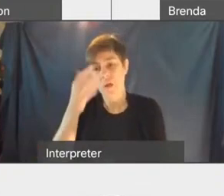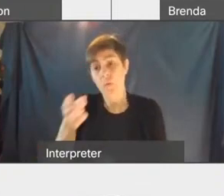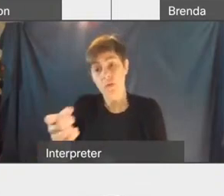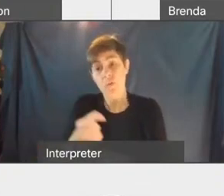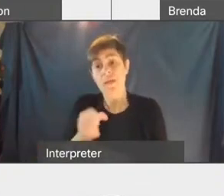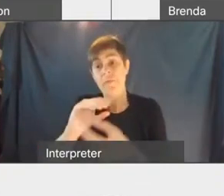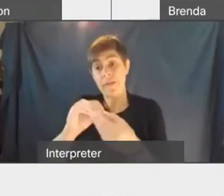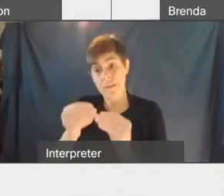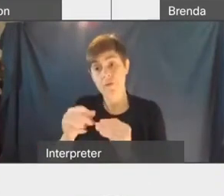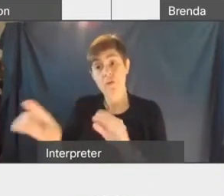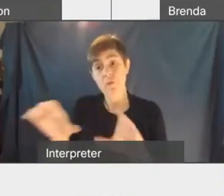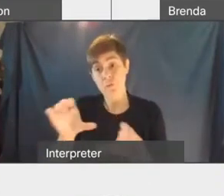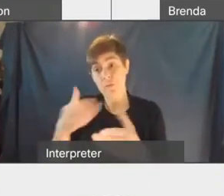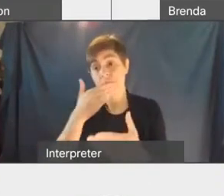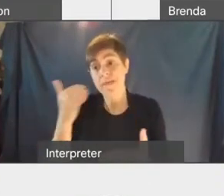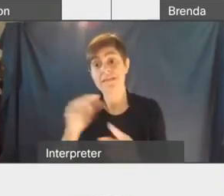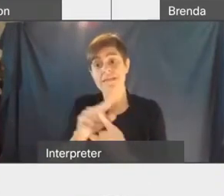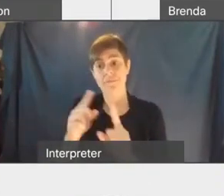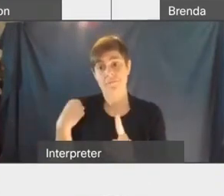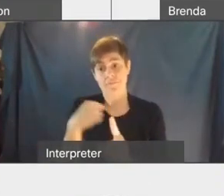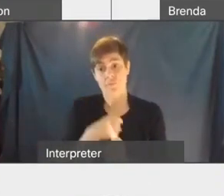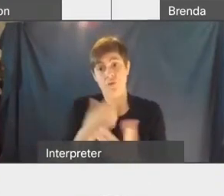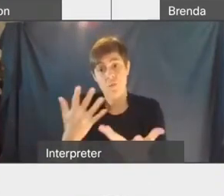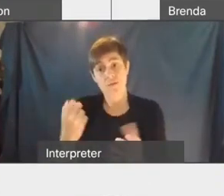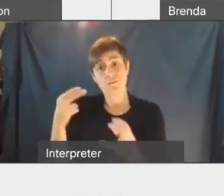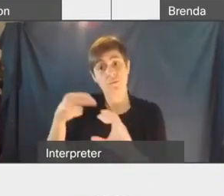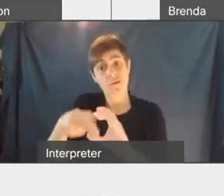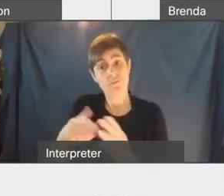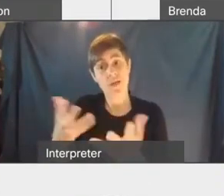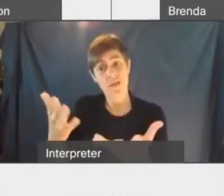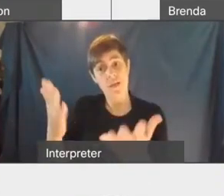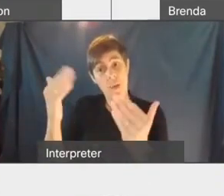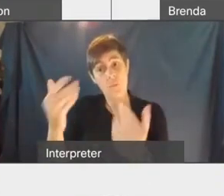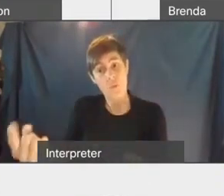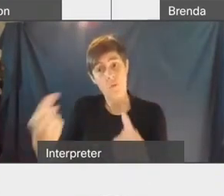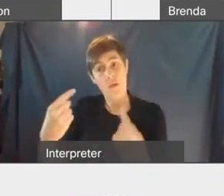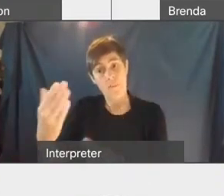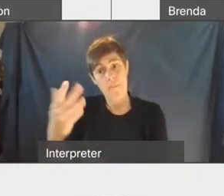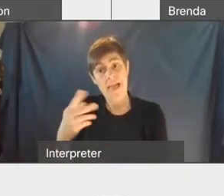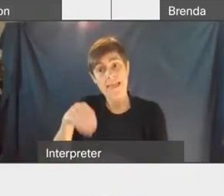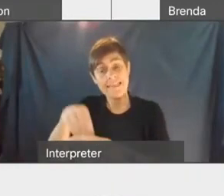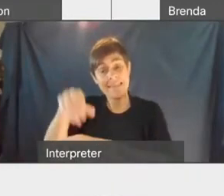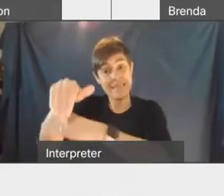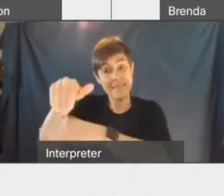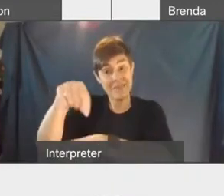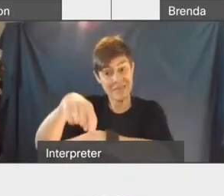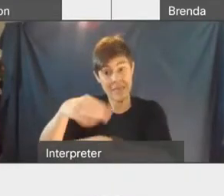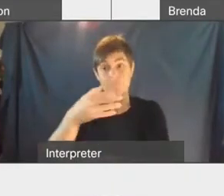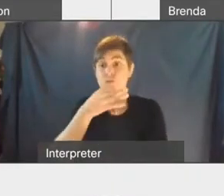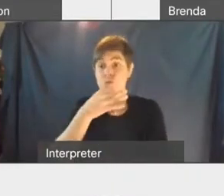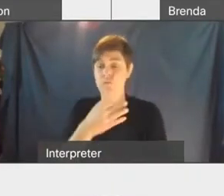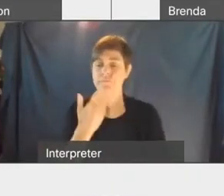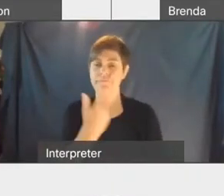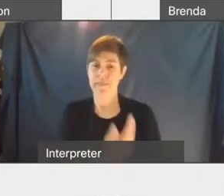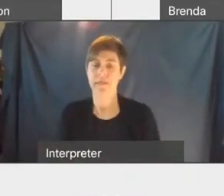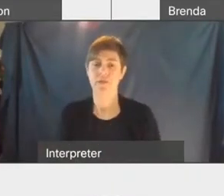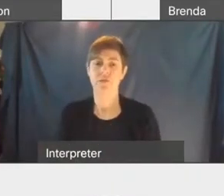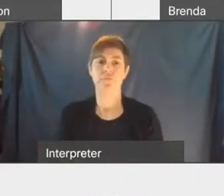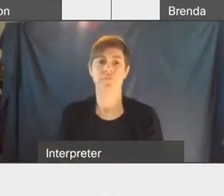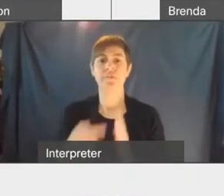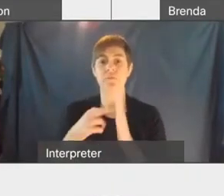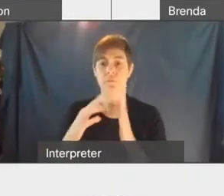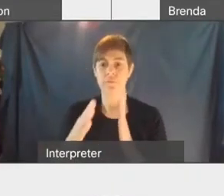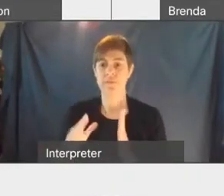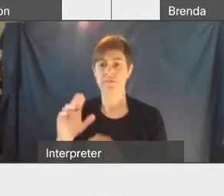but we want to participate. I hope you'll come back to Manhattan in the evening soon. Thank you. Thank you, Representative